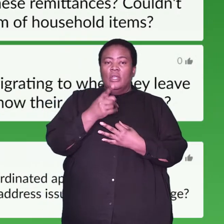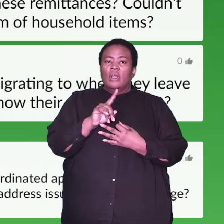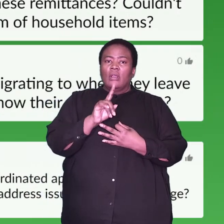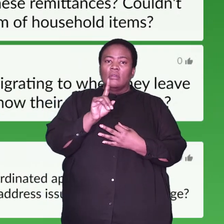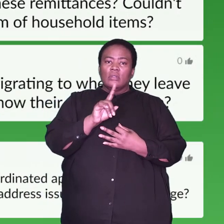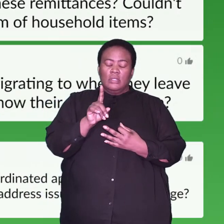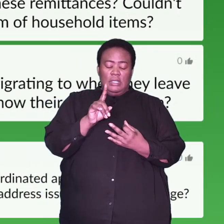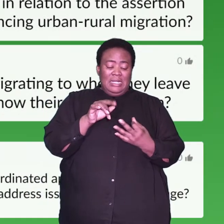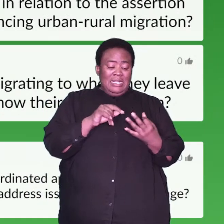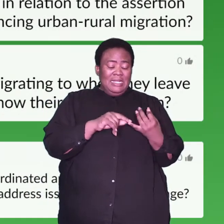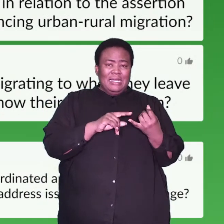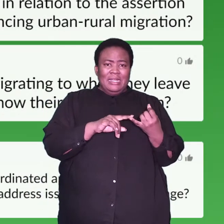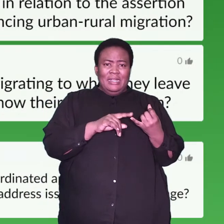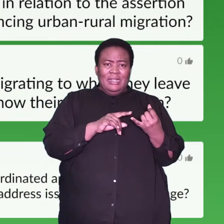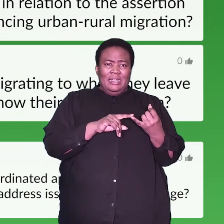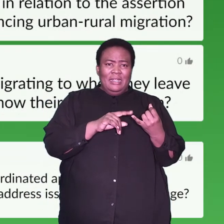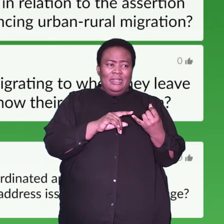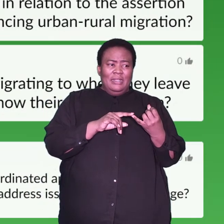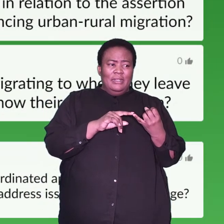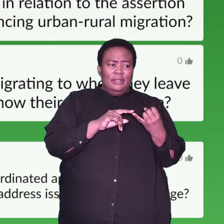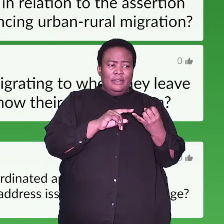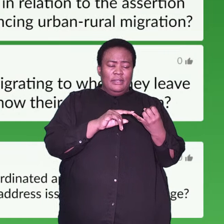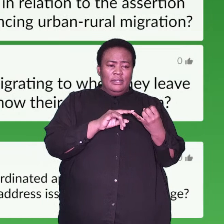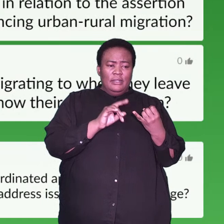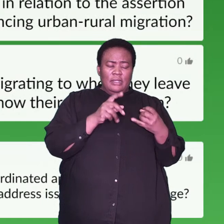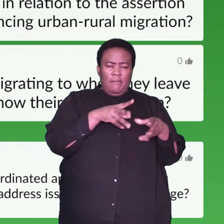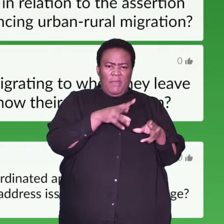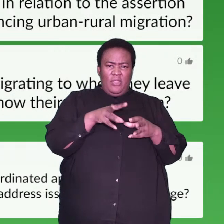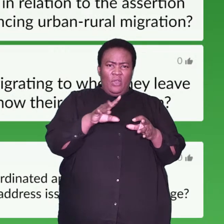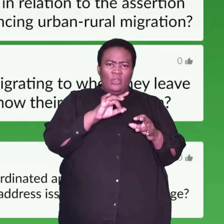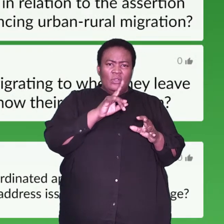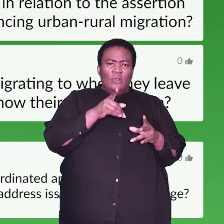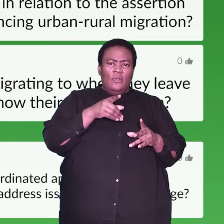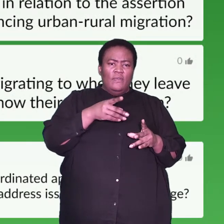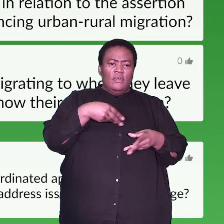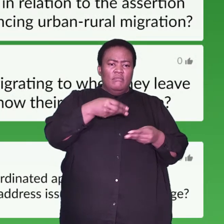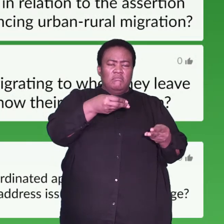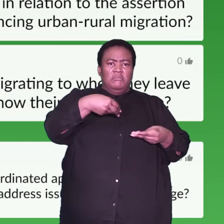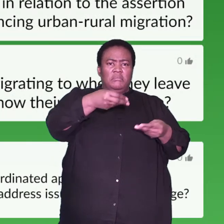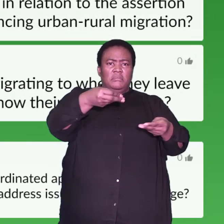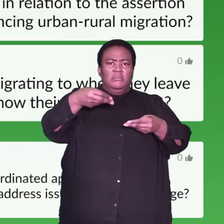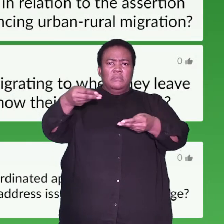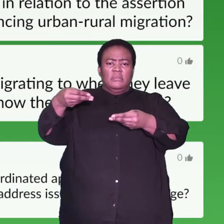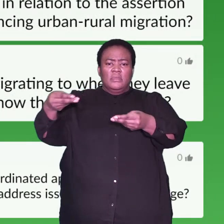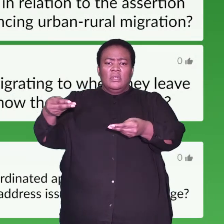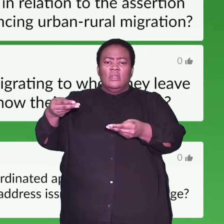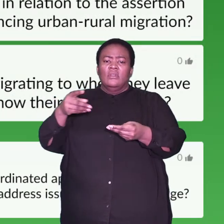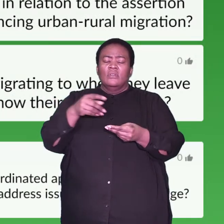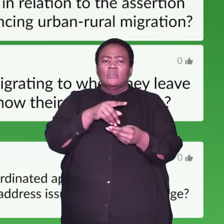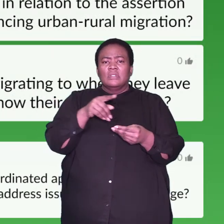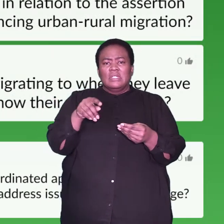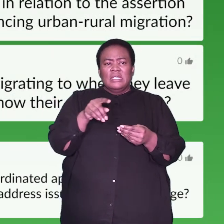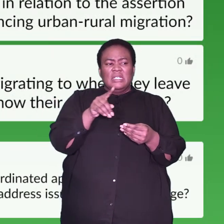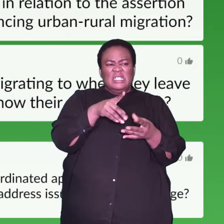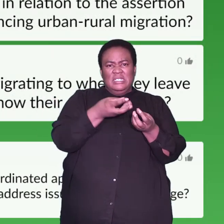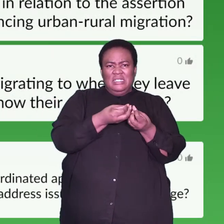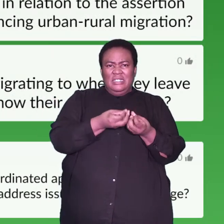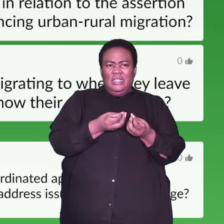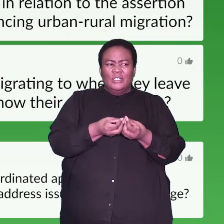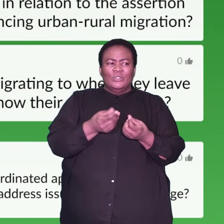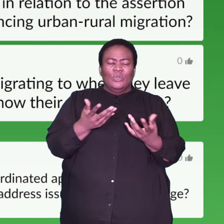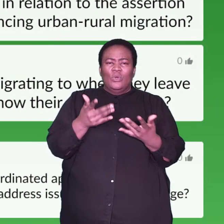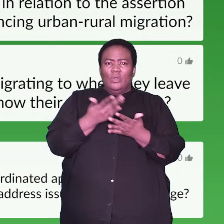these remittances? Couldn't these remittances sometimes be in a form of household items? That was